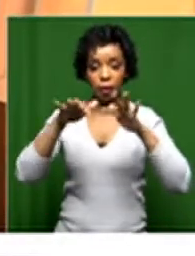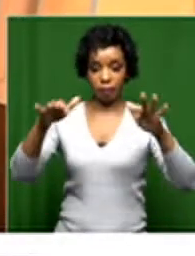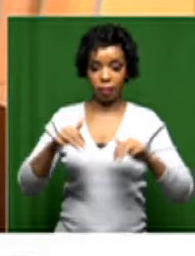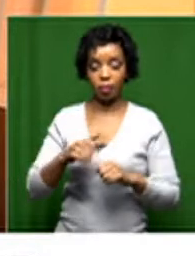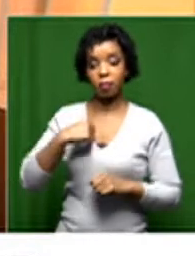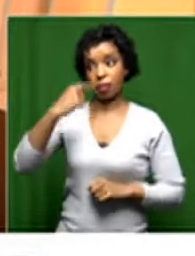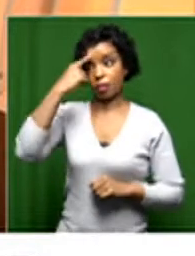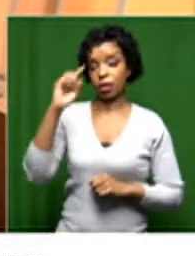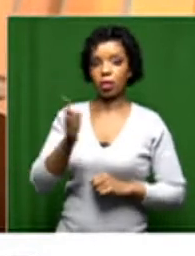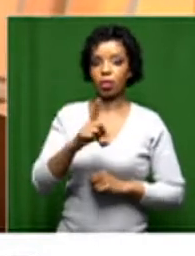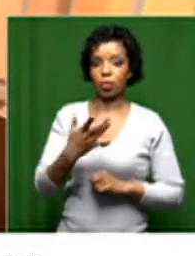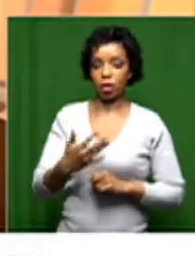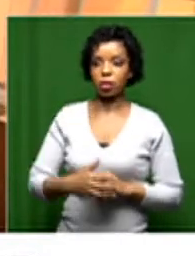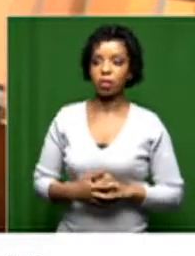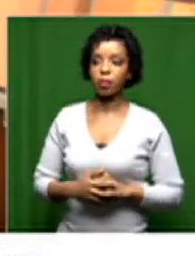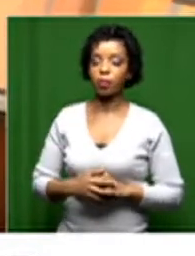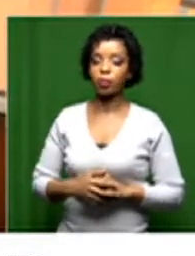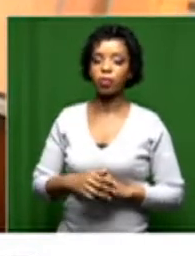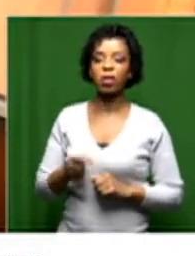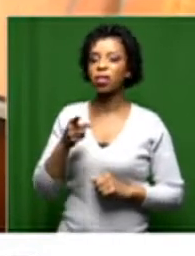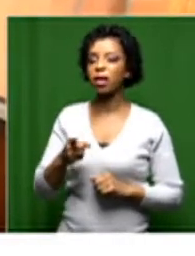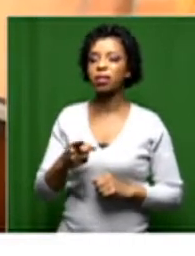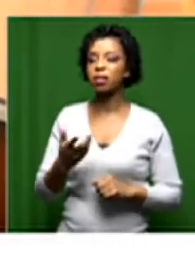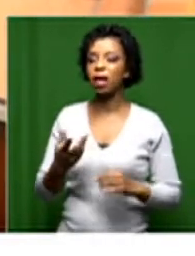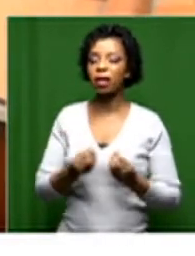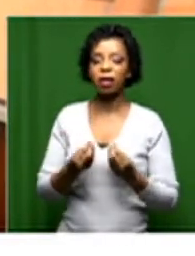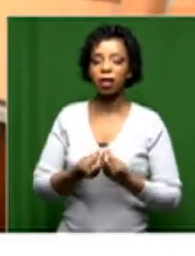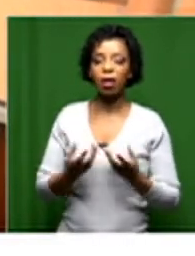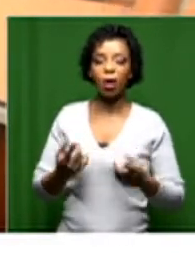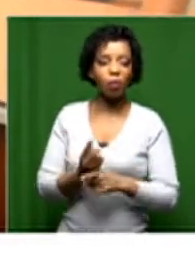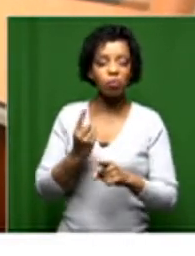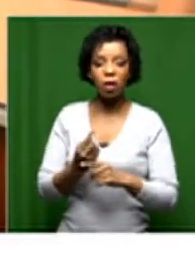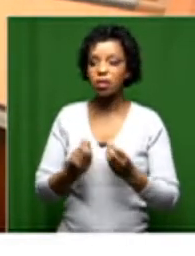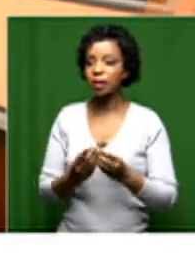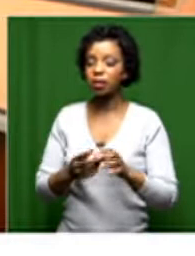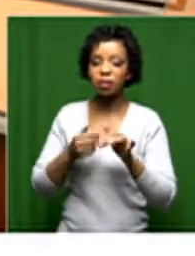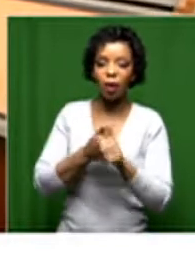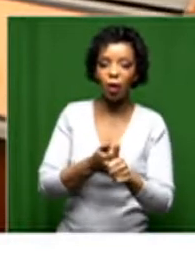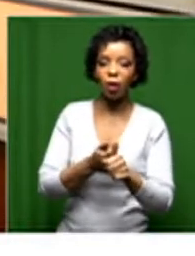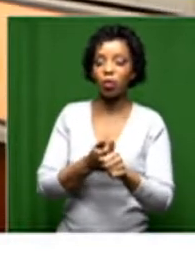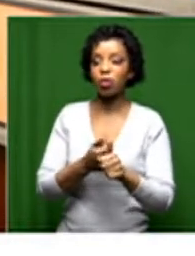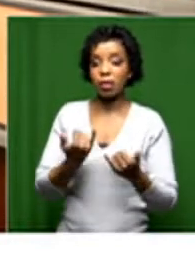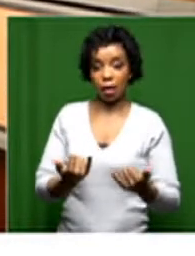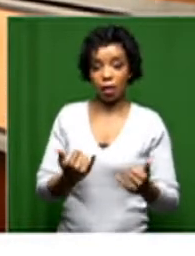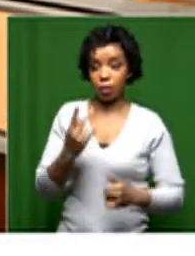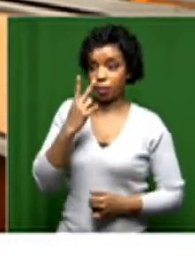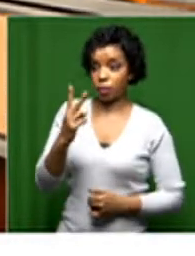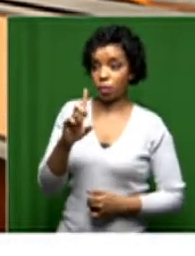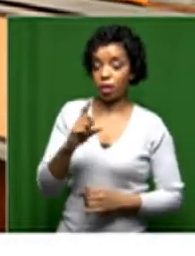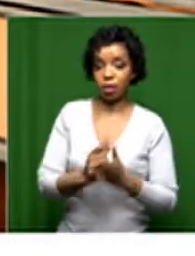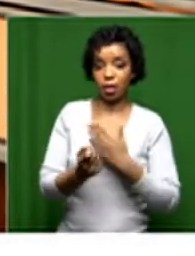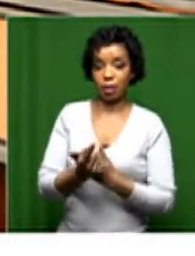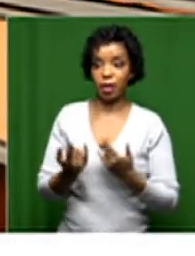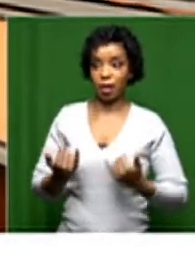we need to challenge this notion of always following things. Because when you're looking at what is happening right now, I feel like